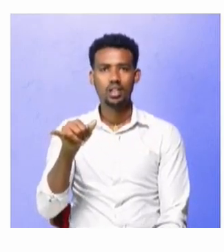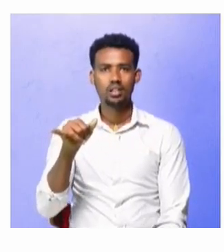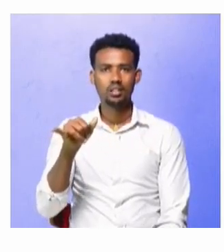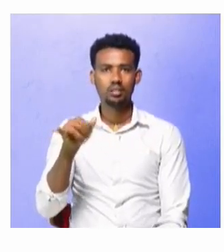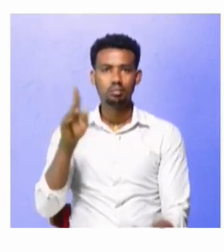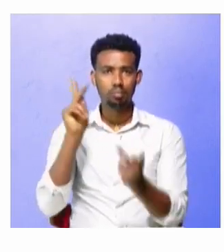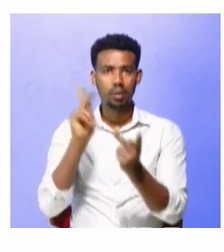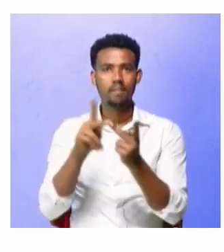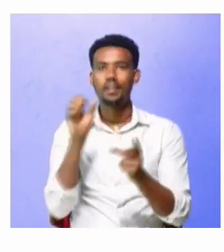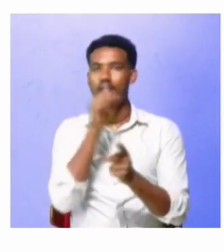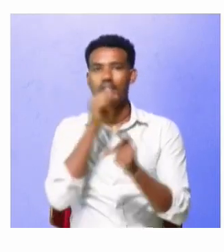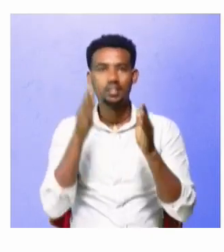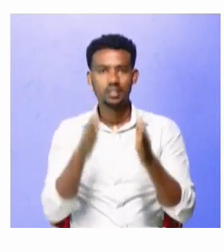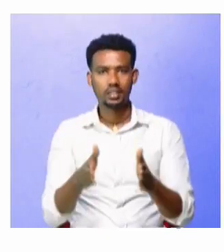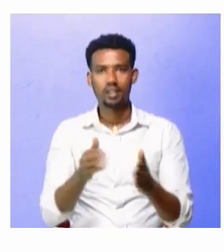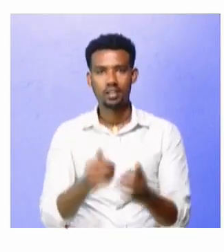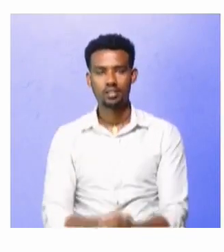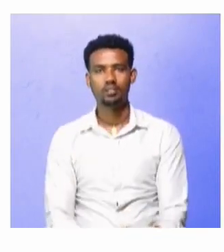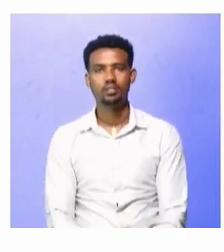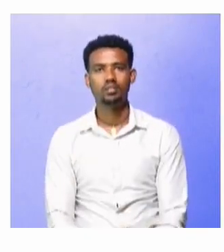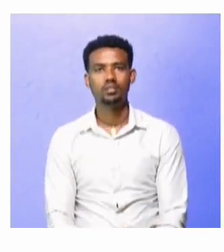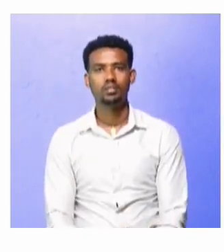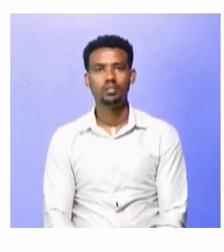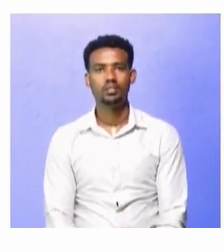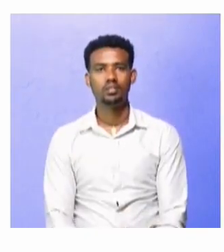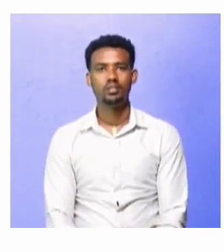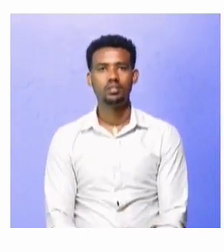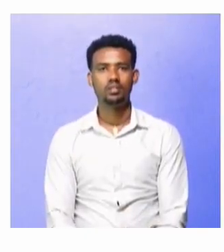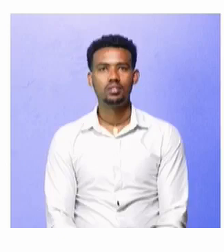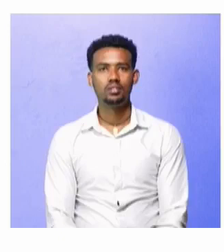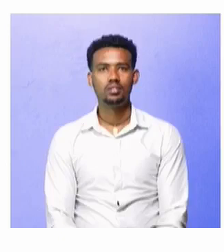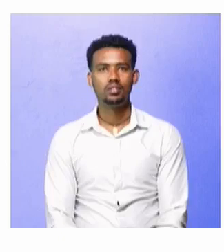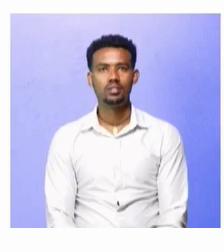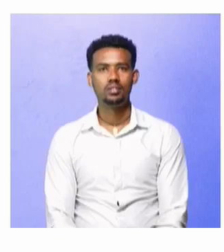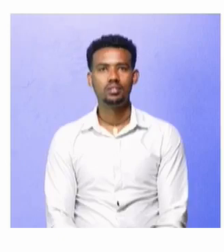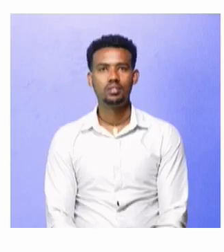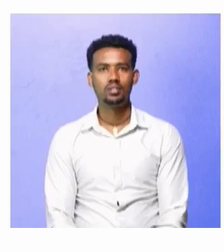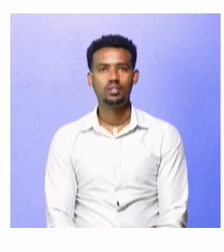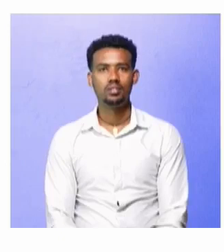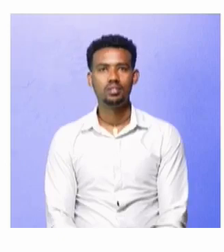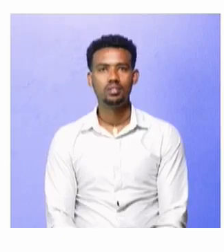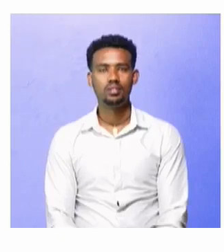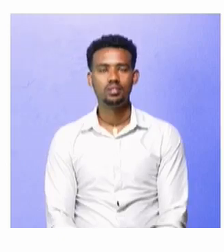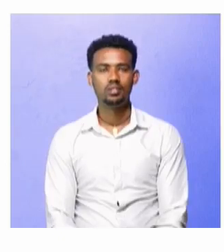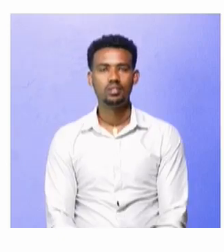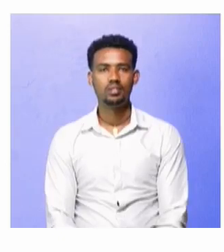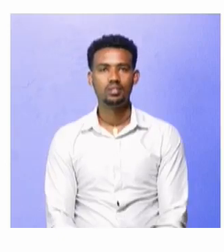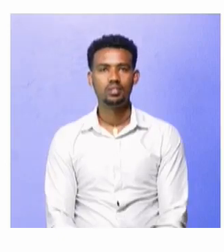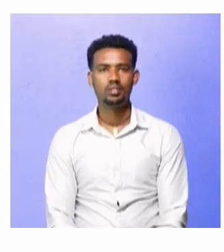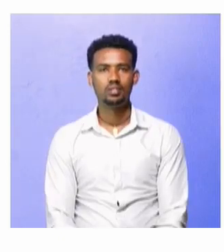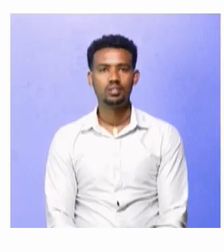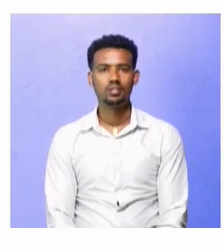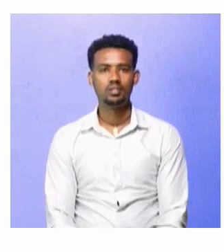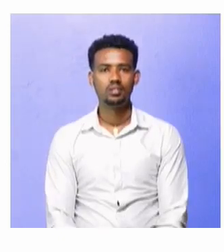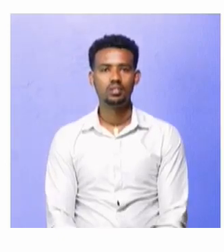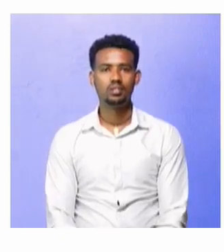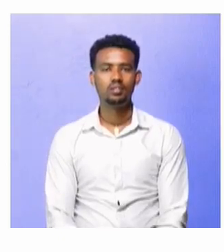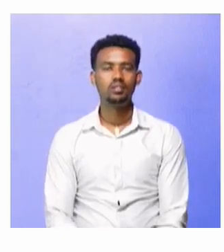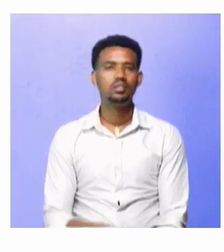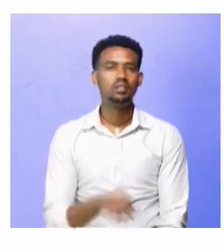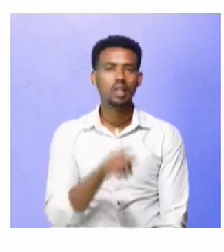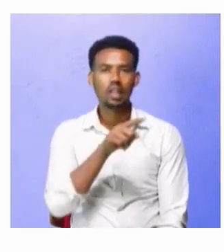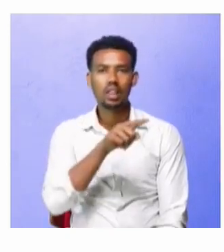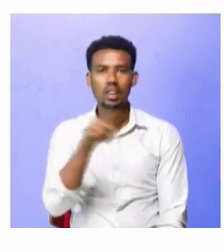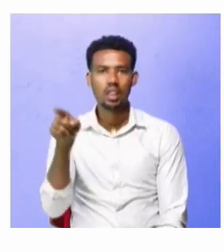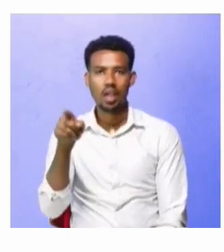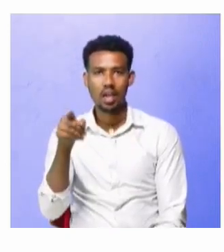singer. They built